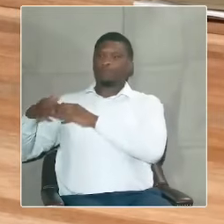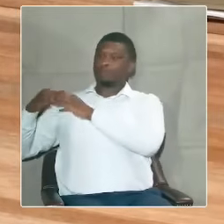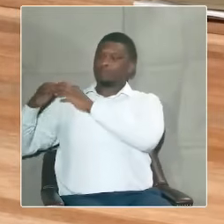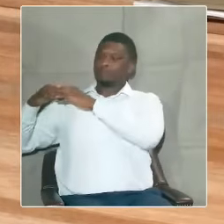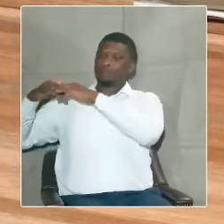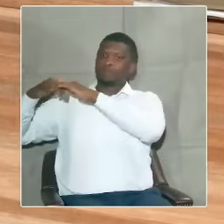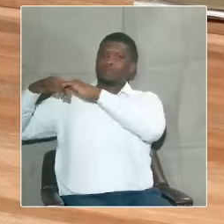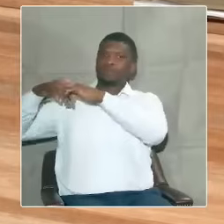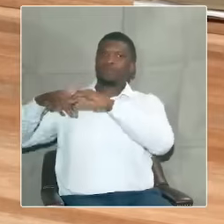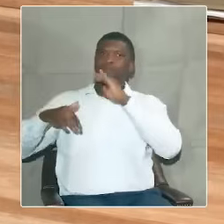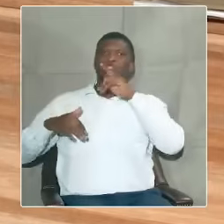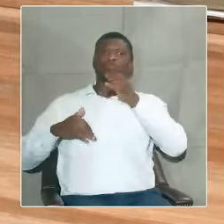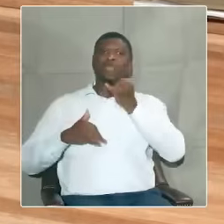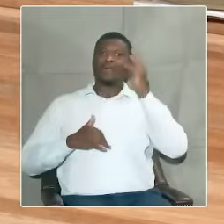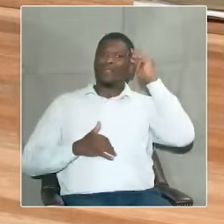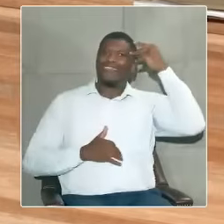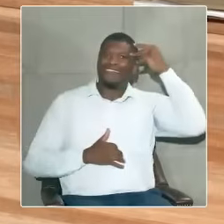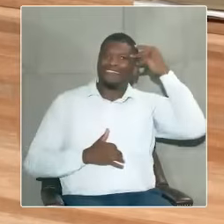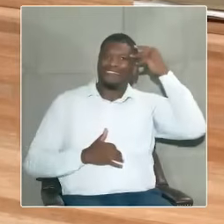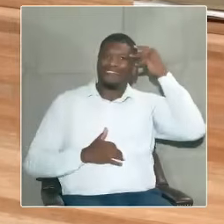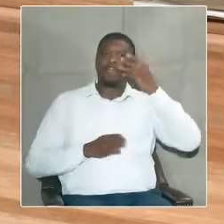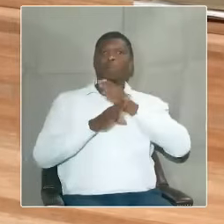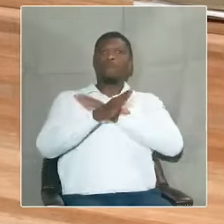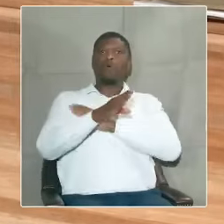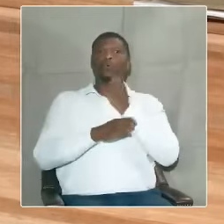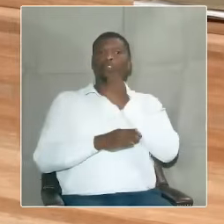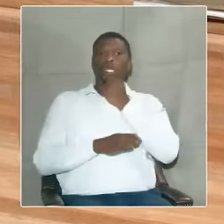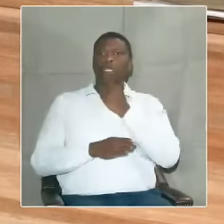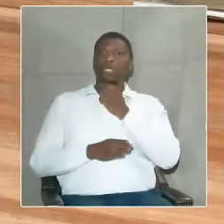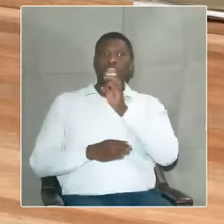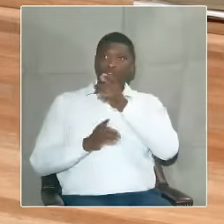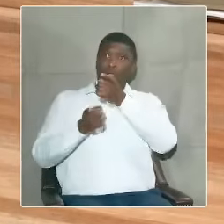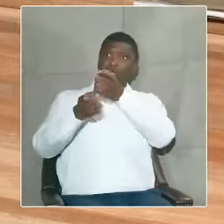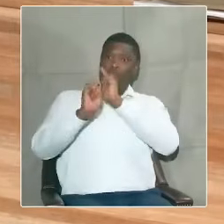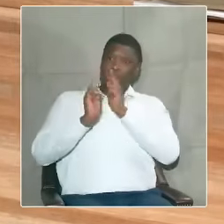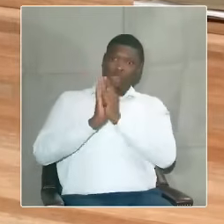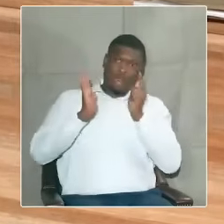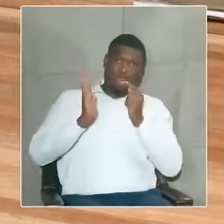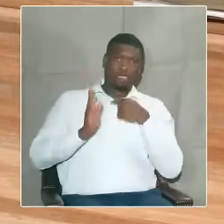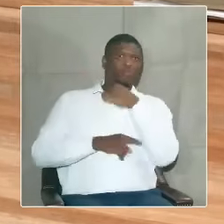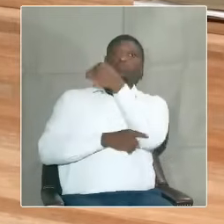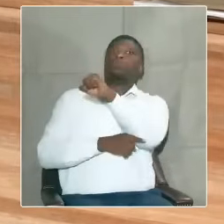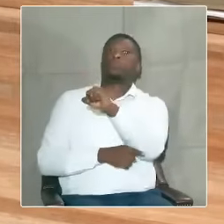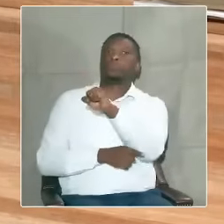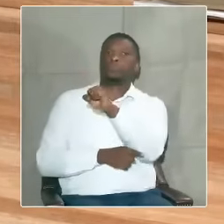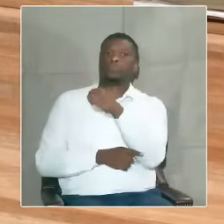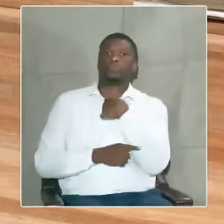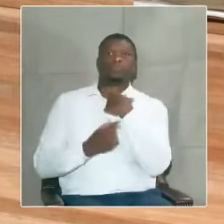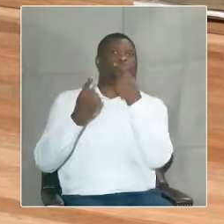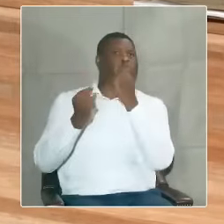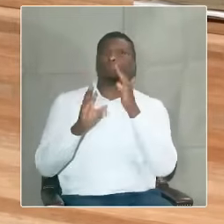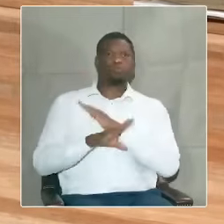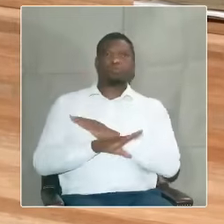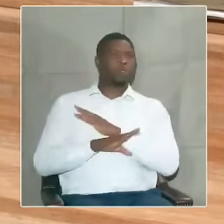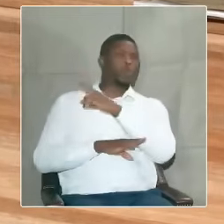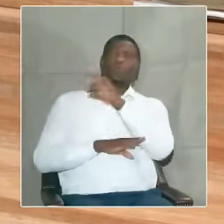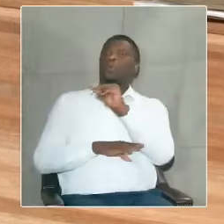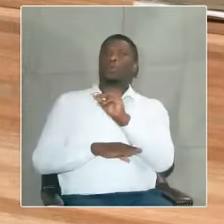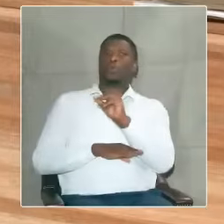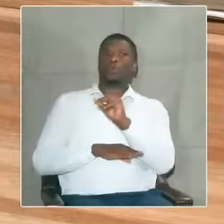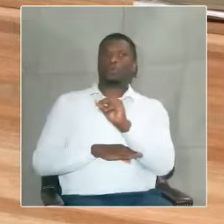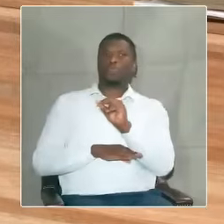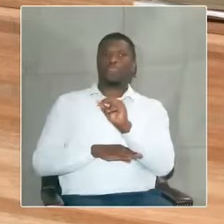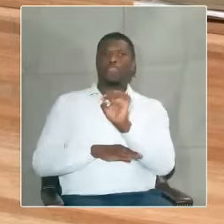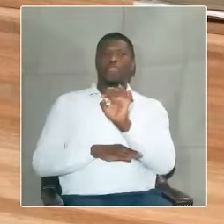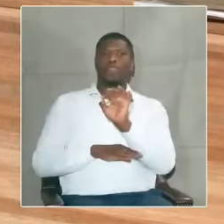answer when you said, but if an instruction is unlawful from a minister, without more, in other words, without